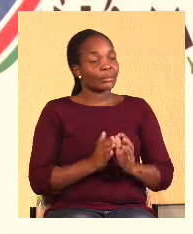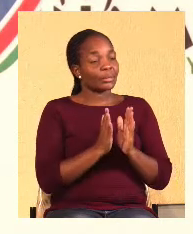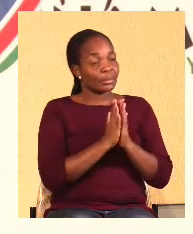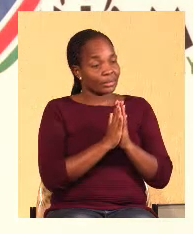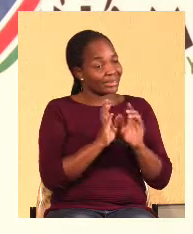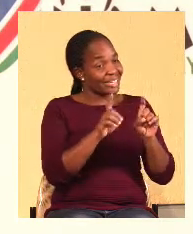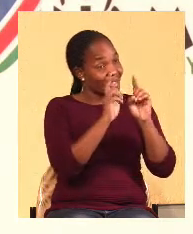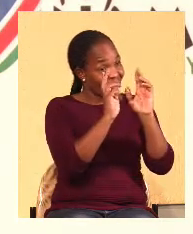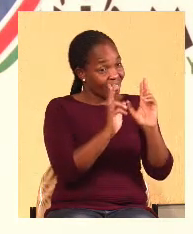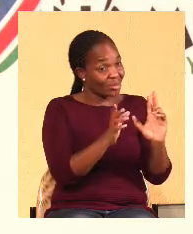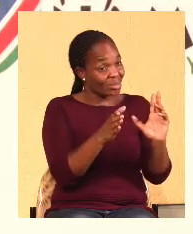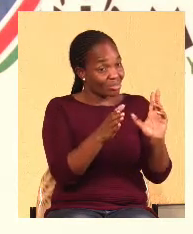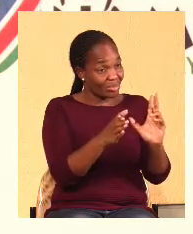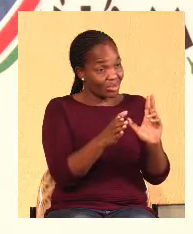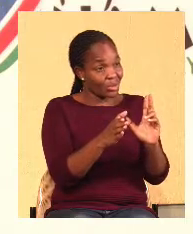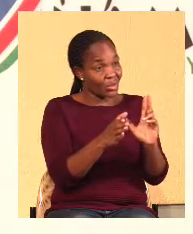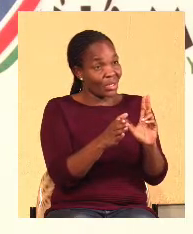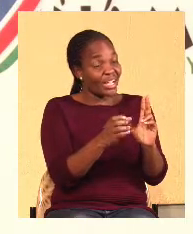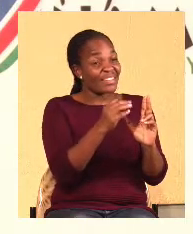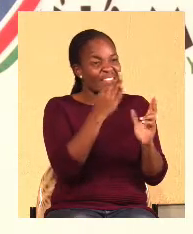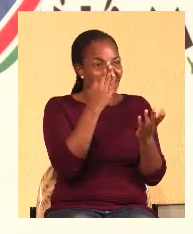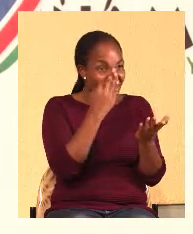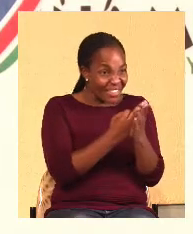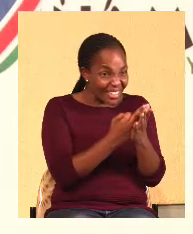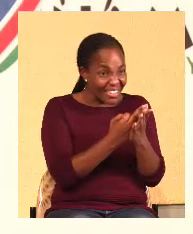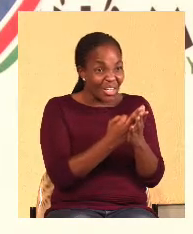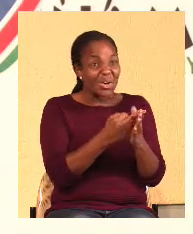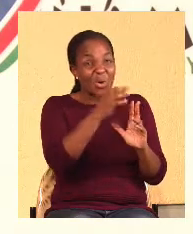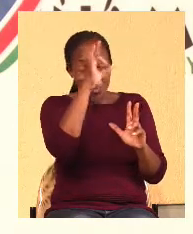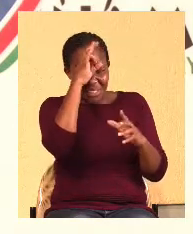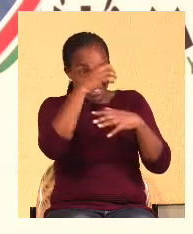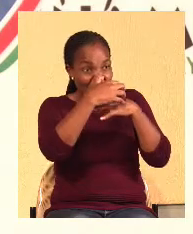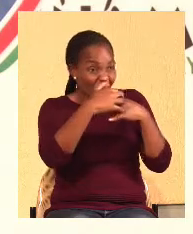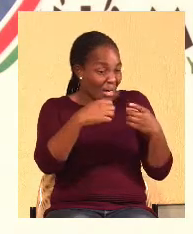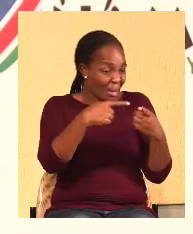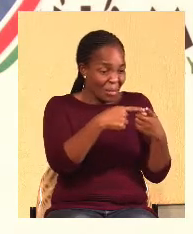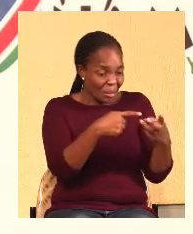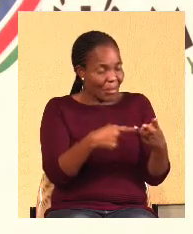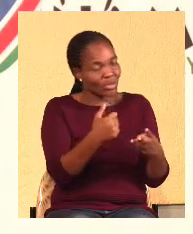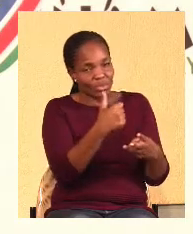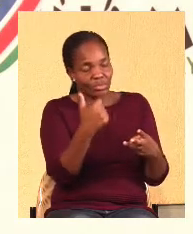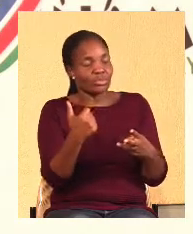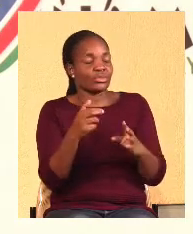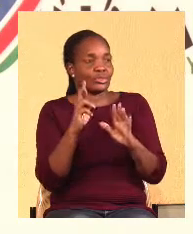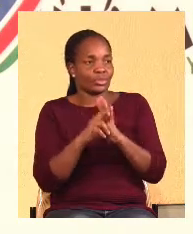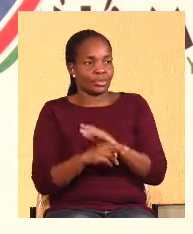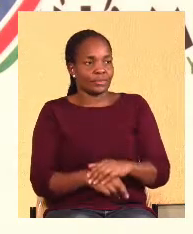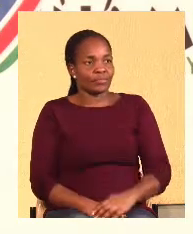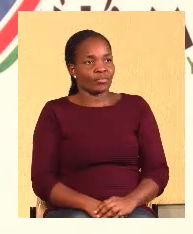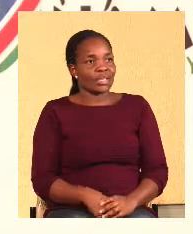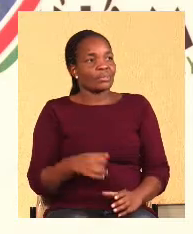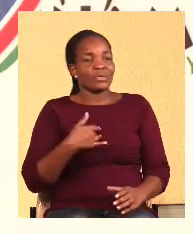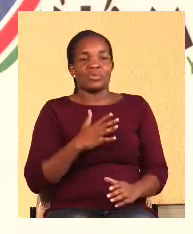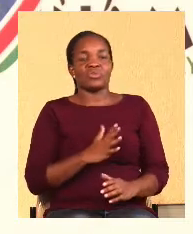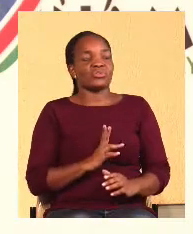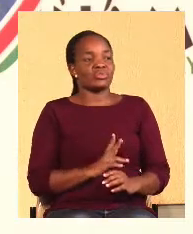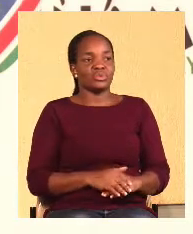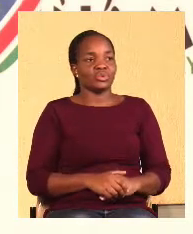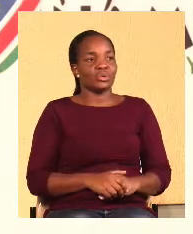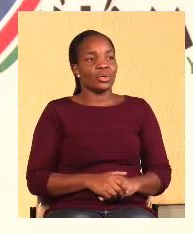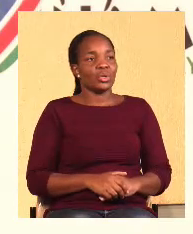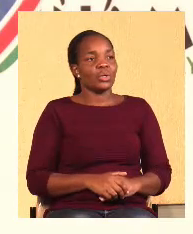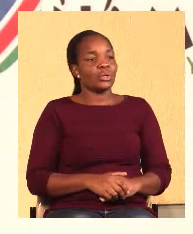so where it is their valid complaints. We don't want cases where people simply because they don't want to comply and then they